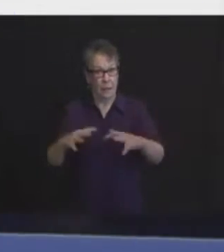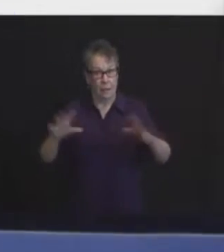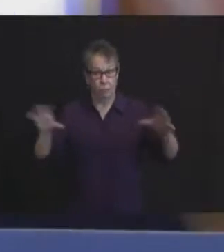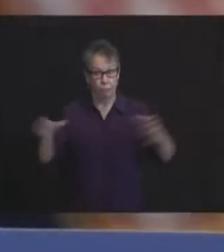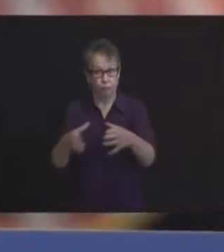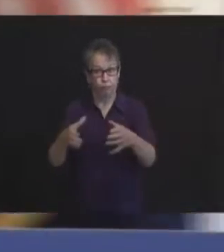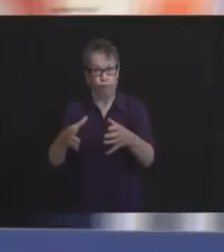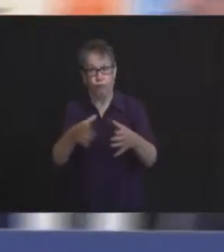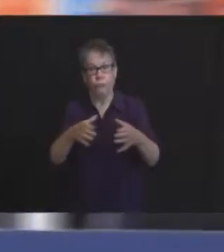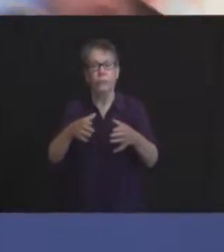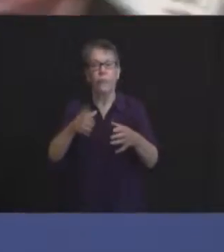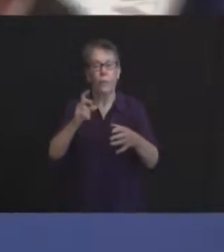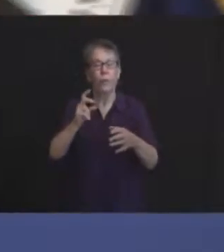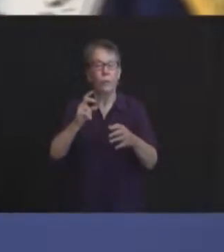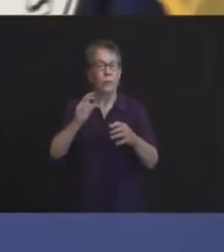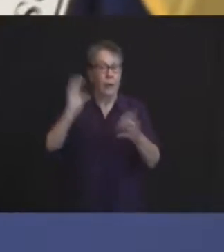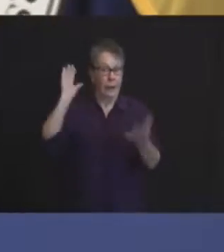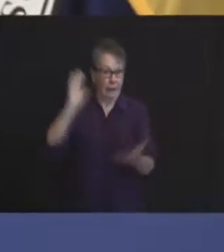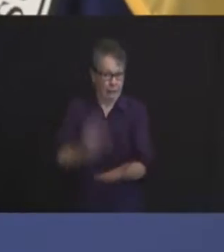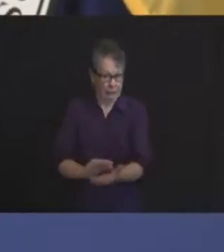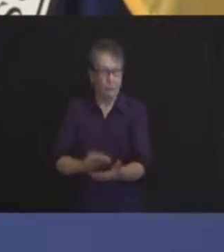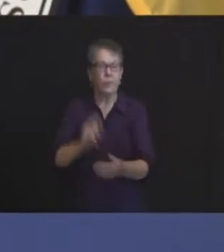ask you now that you're on center stage,